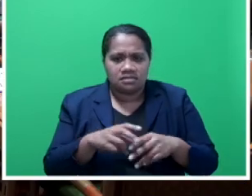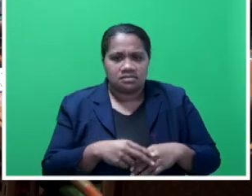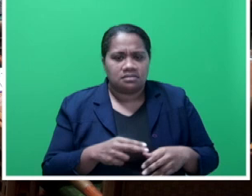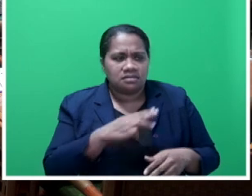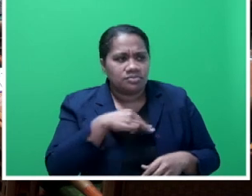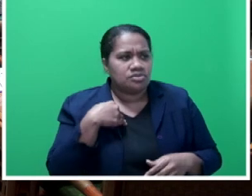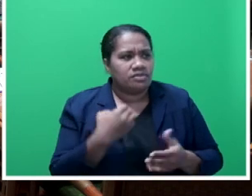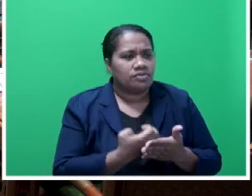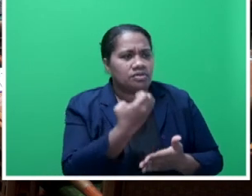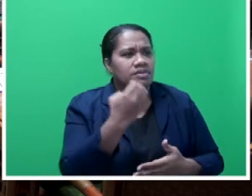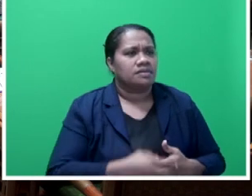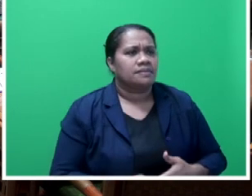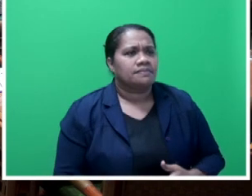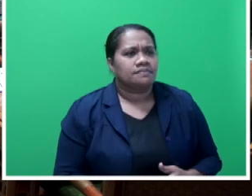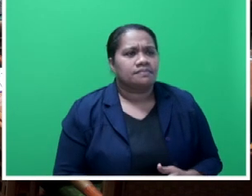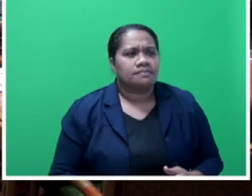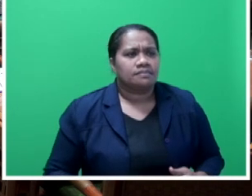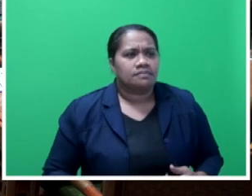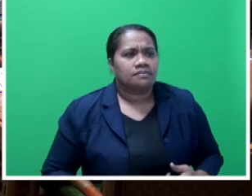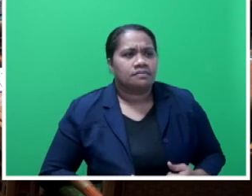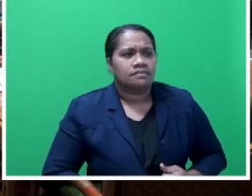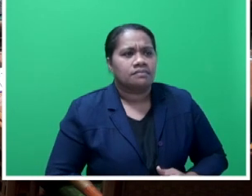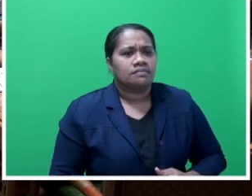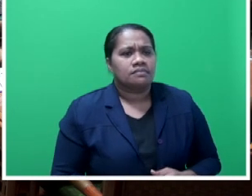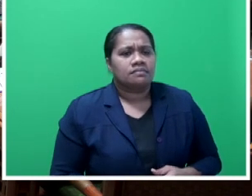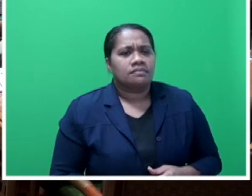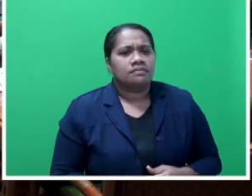Honorable member, imbecile is not